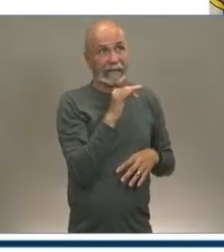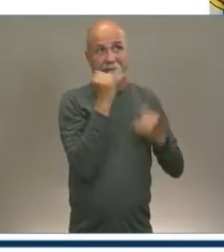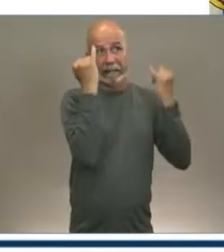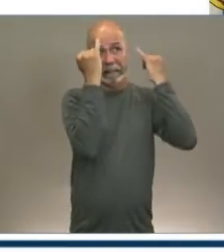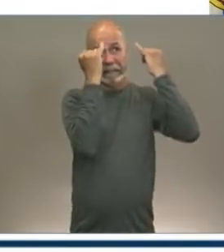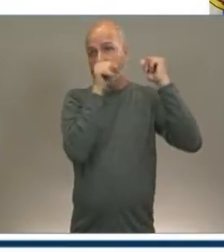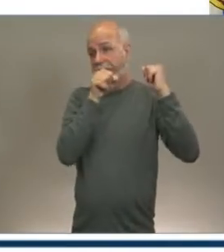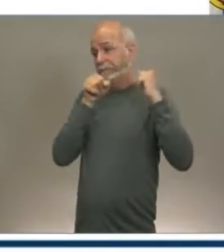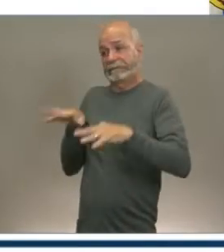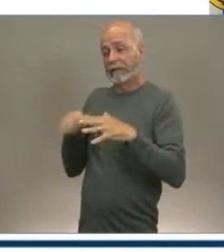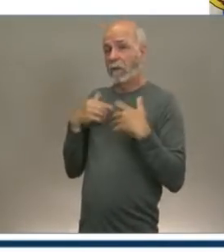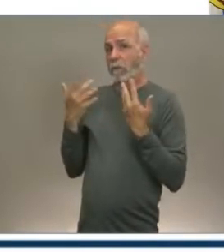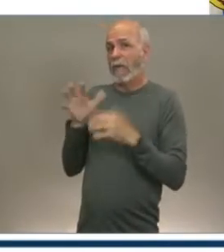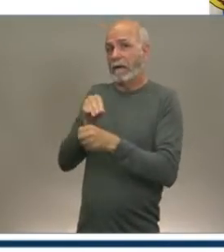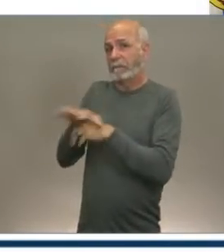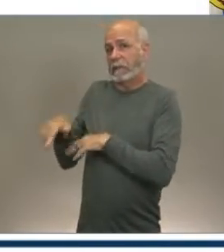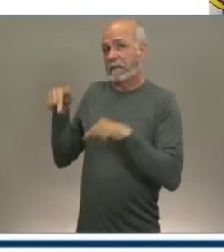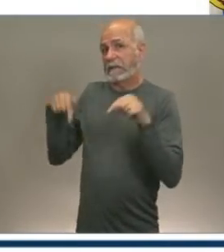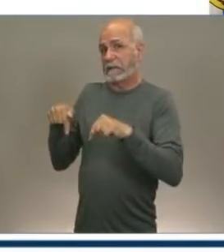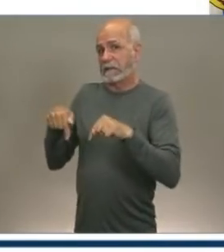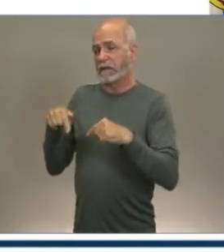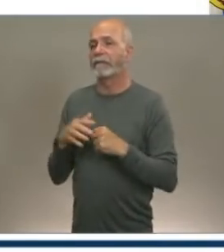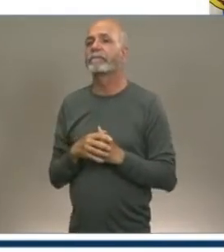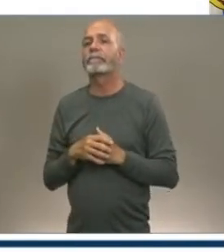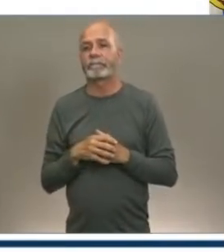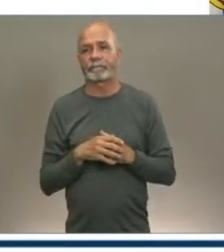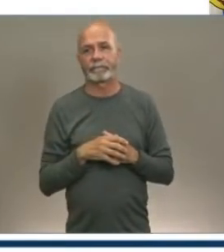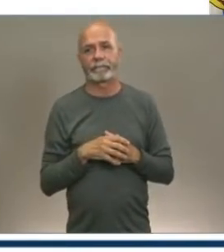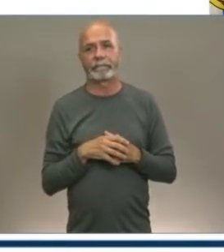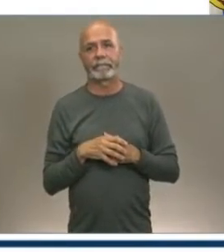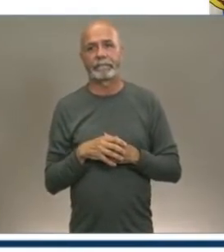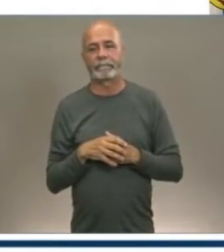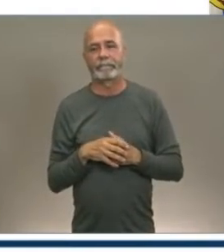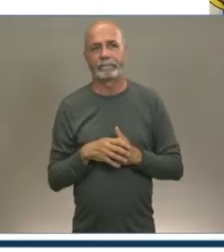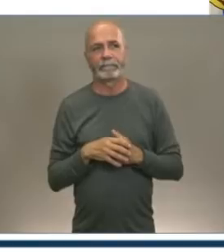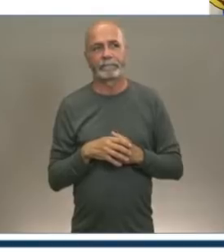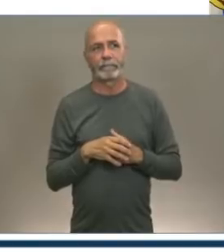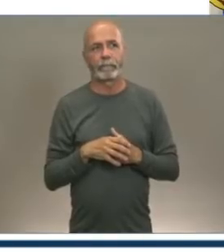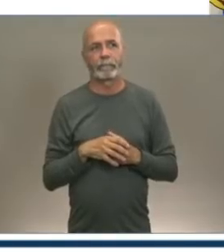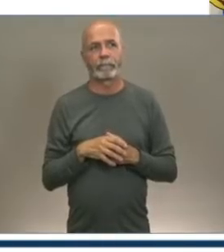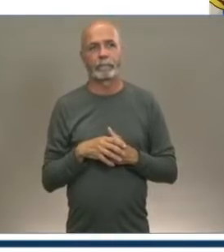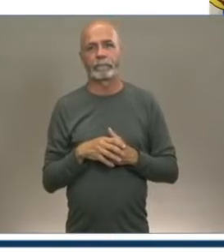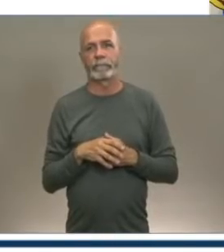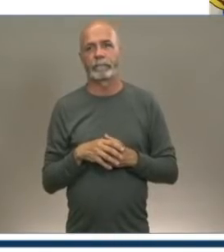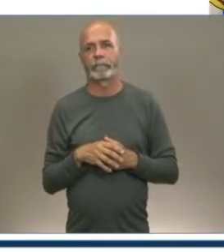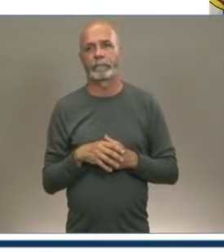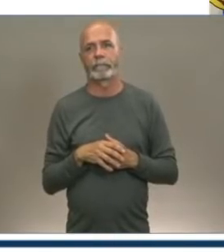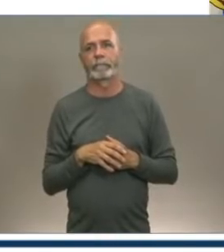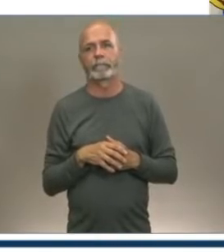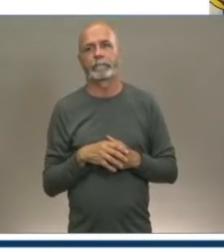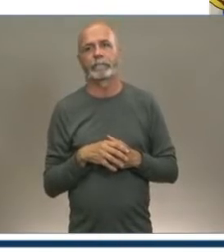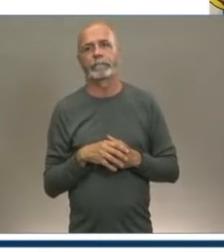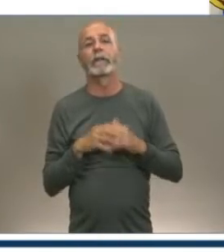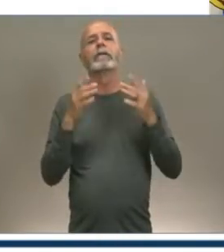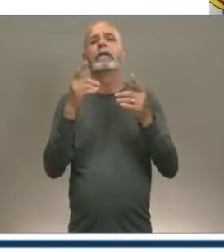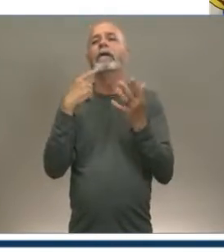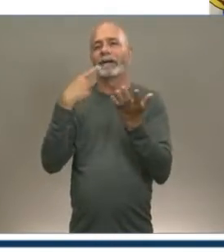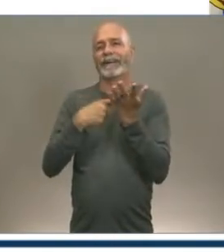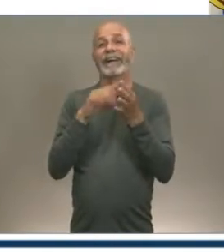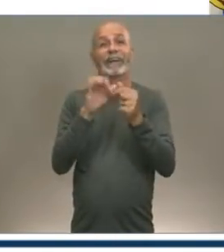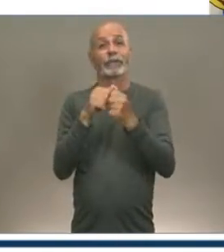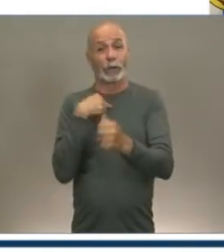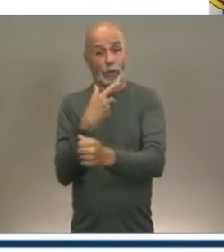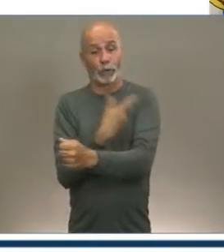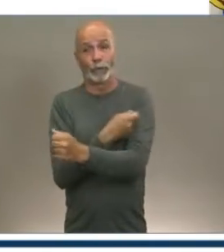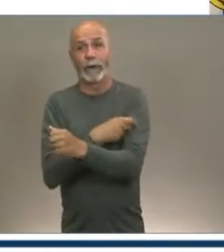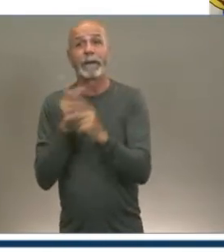Victoria. Thanks. And in terms of rebooking appointments for earlier, lots of opportunities there for people. Do you